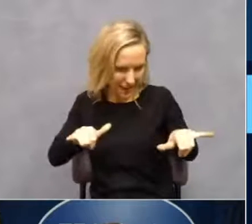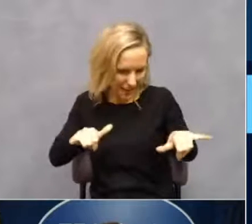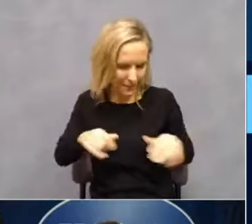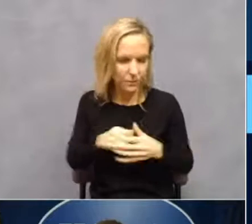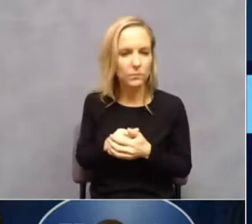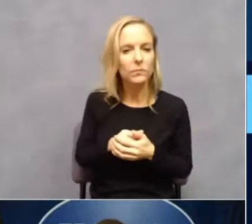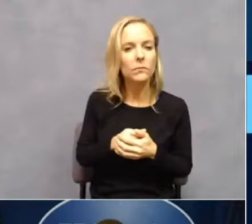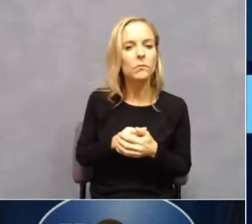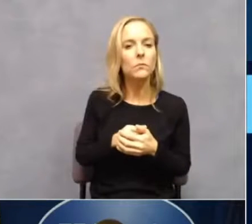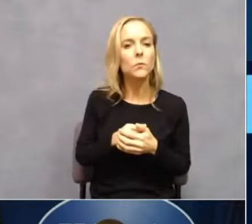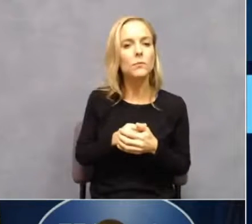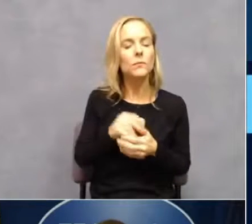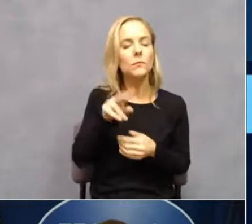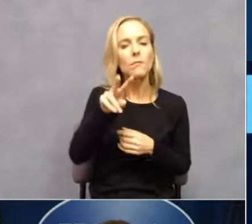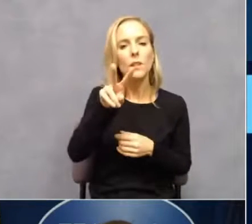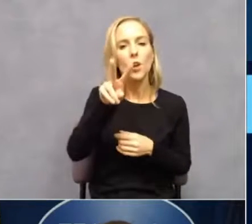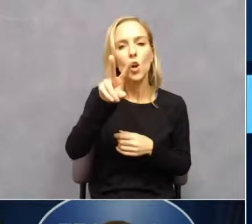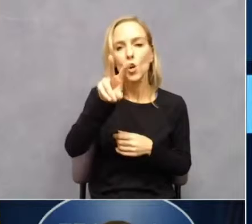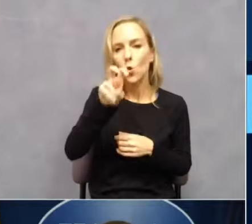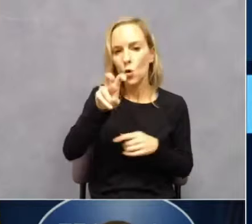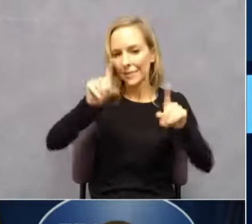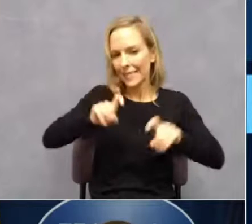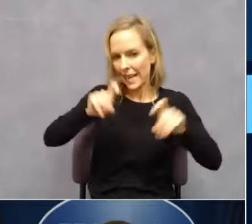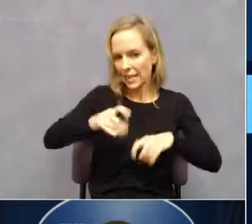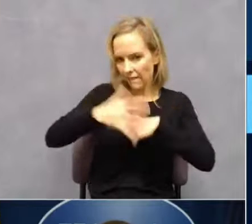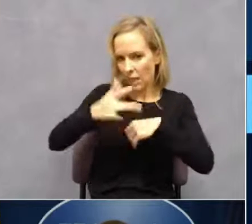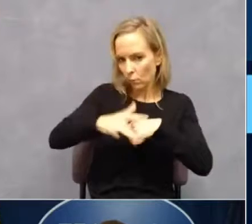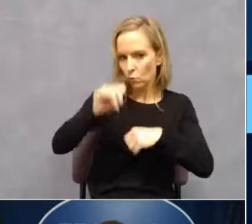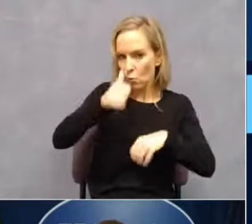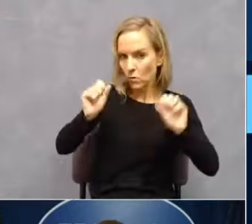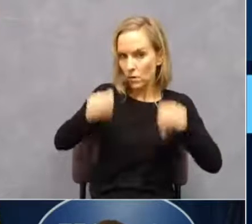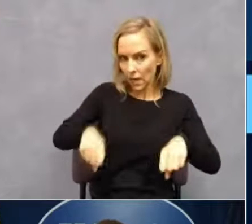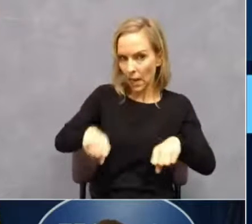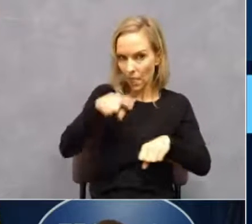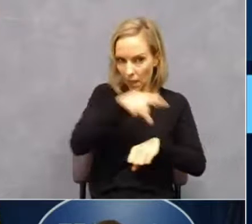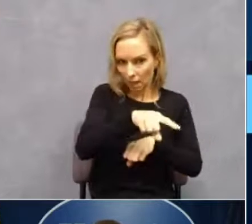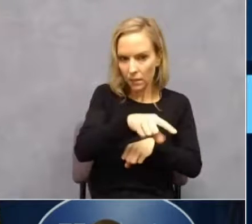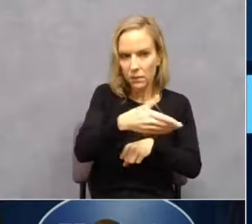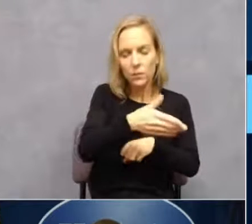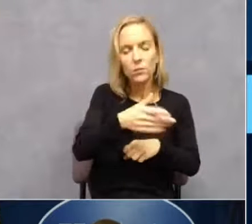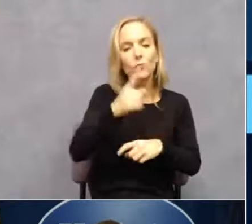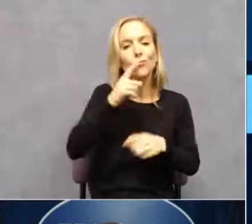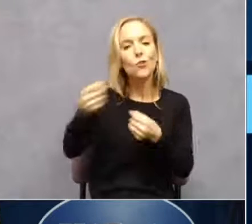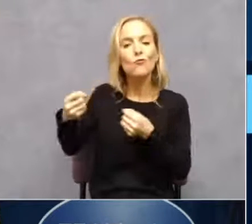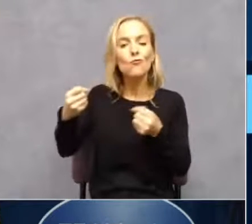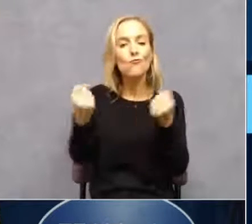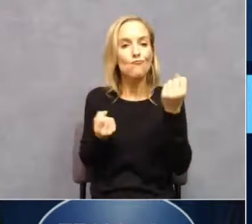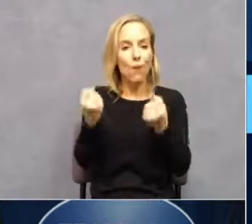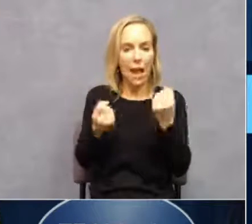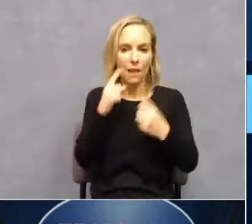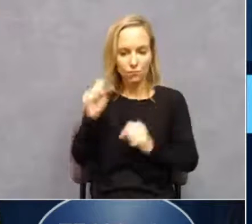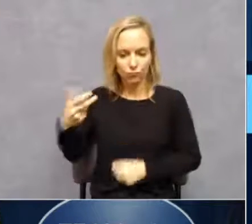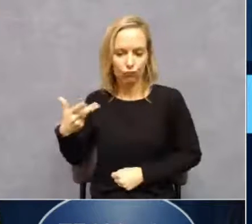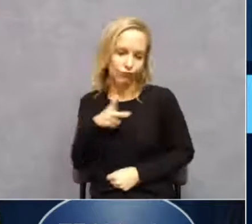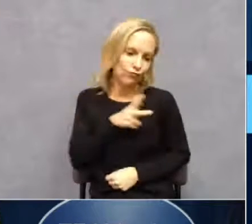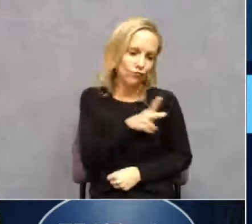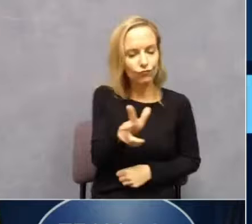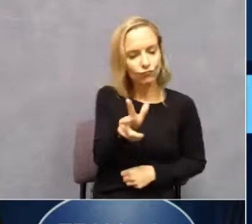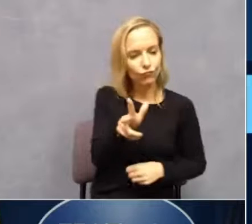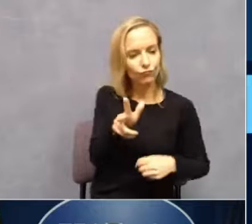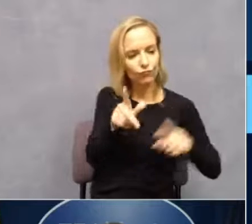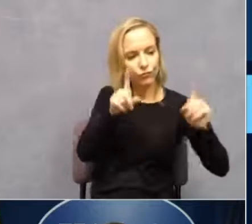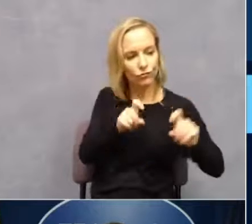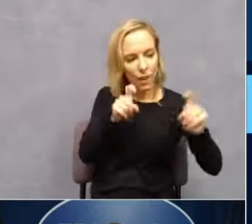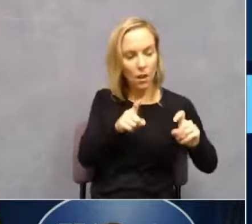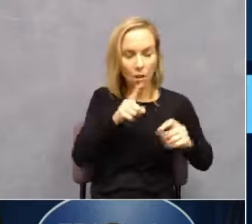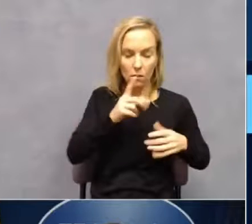be 200 tests available tomorrow at this facility. These are drive-up PCR tests, so they are highly accurate,